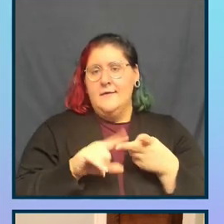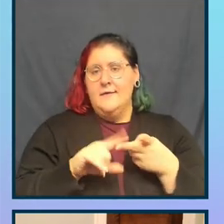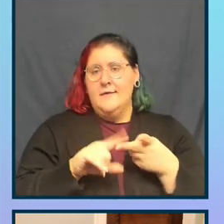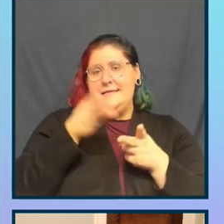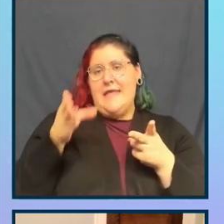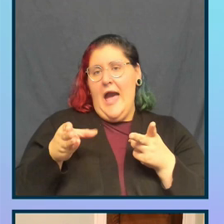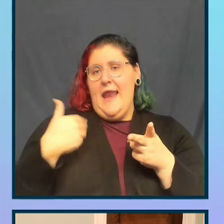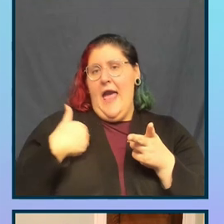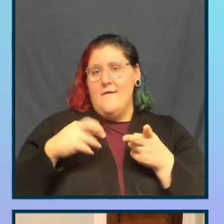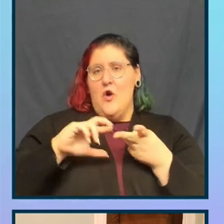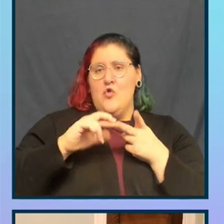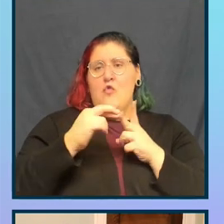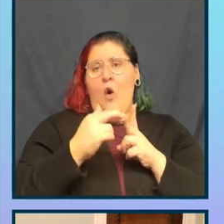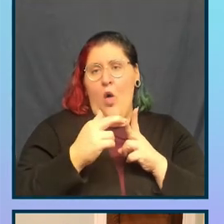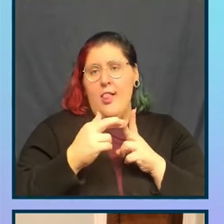of a list.